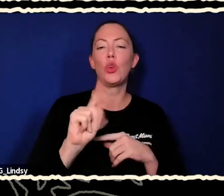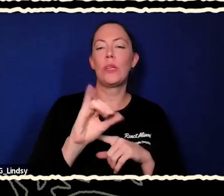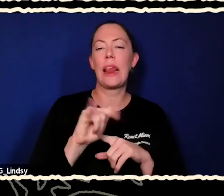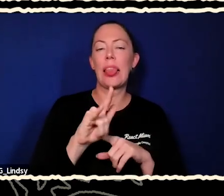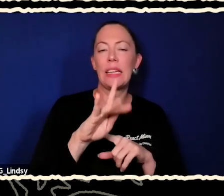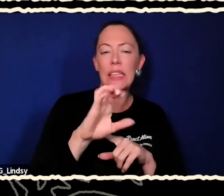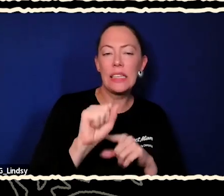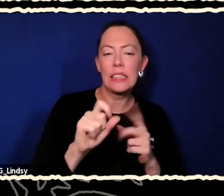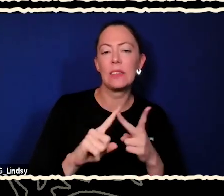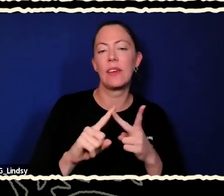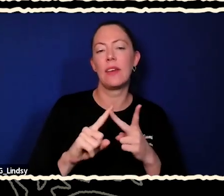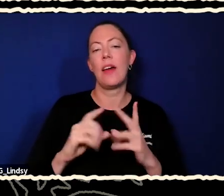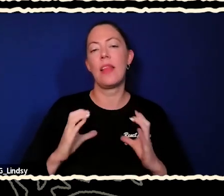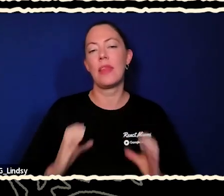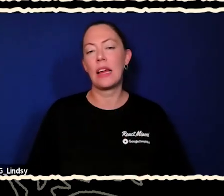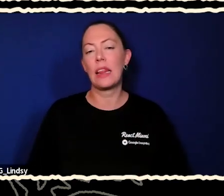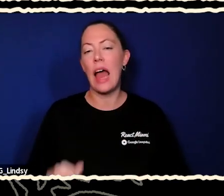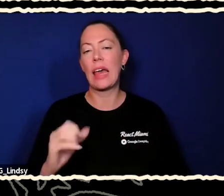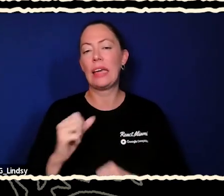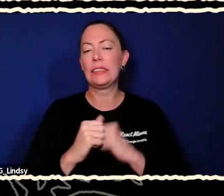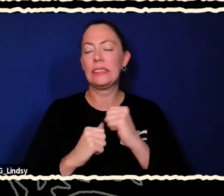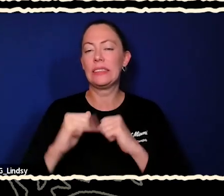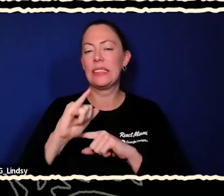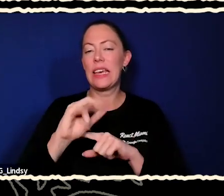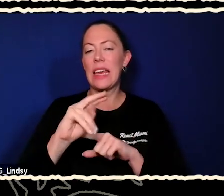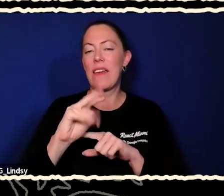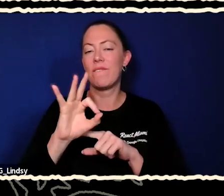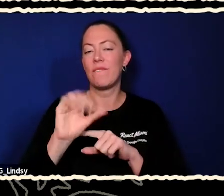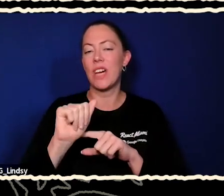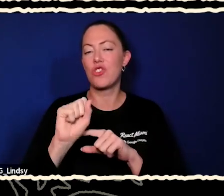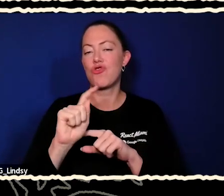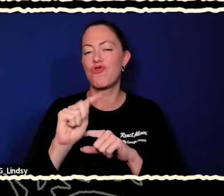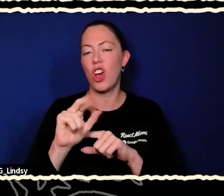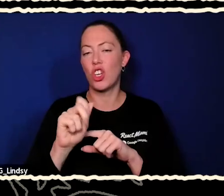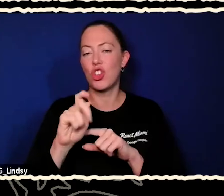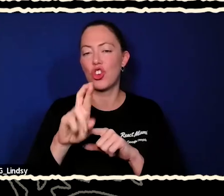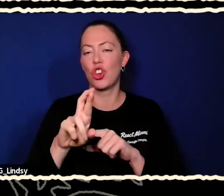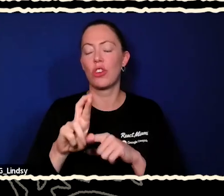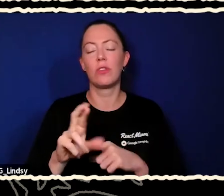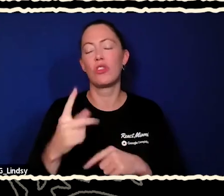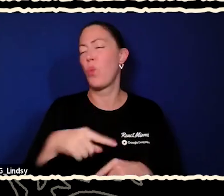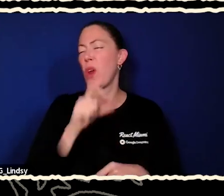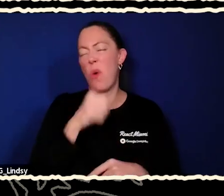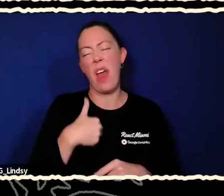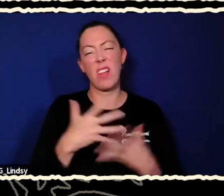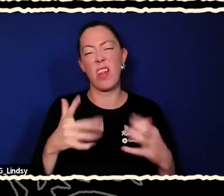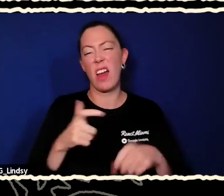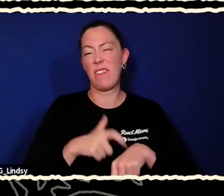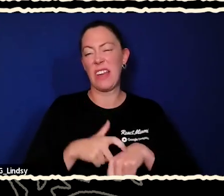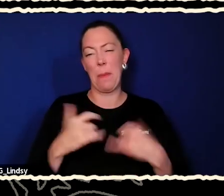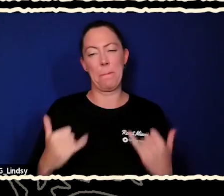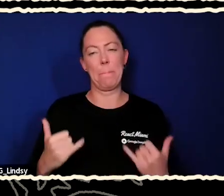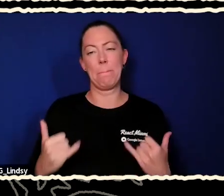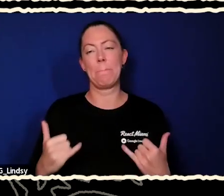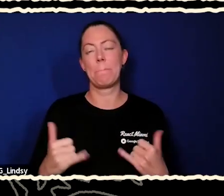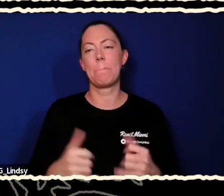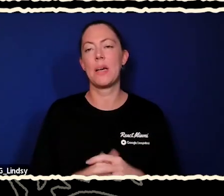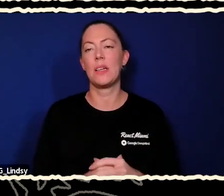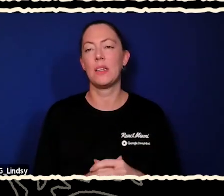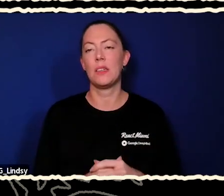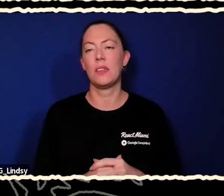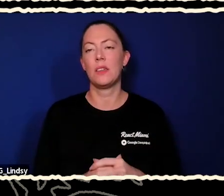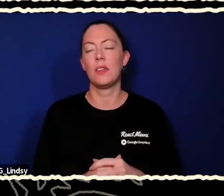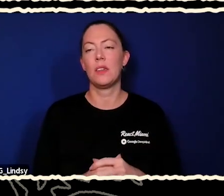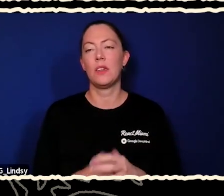the singleton client that you are going to use. We don't have much time. Now I can go